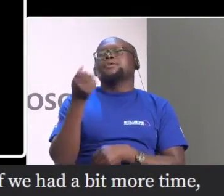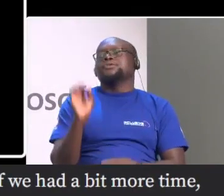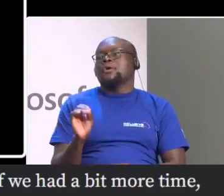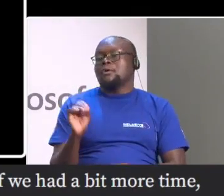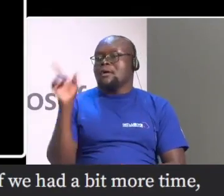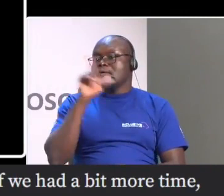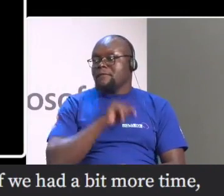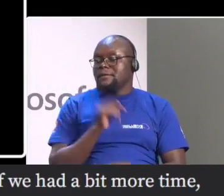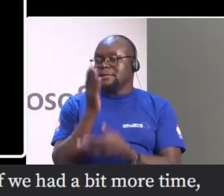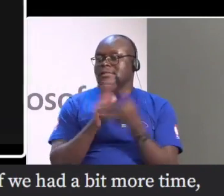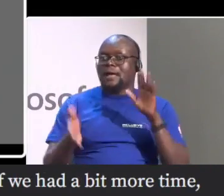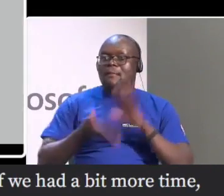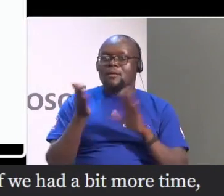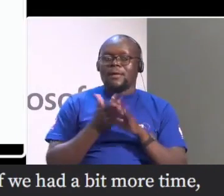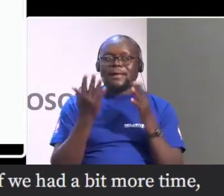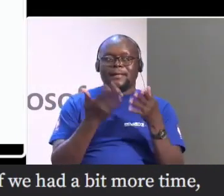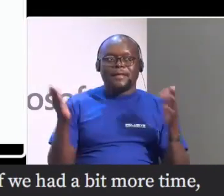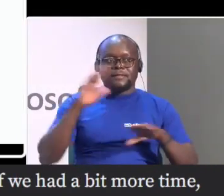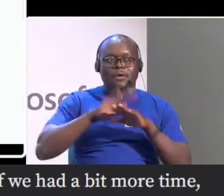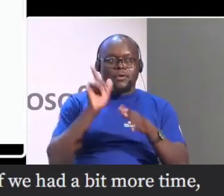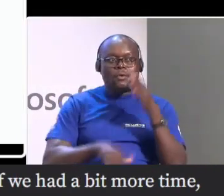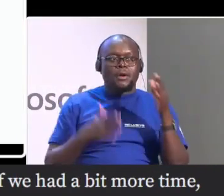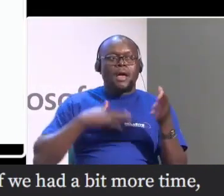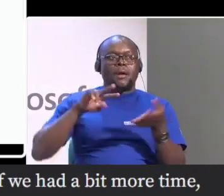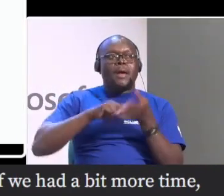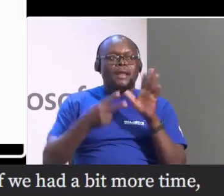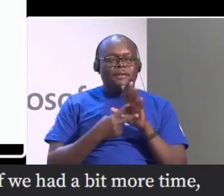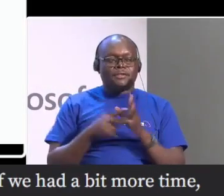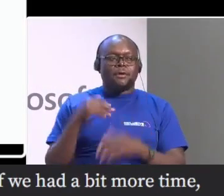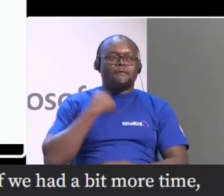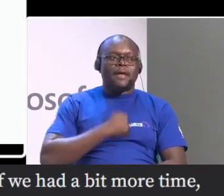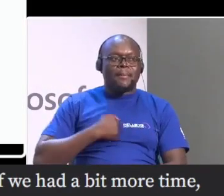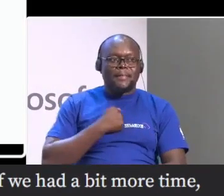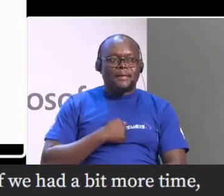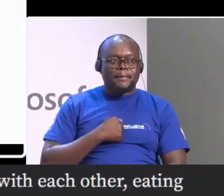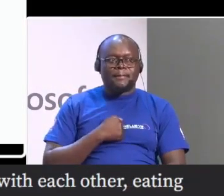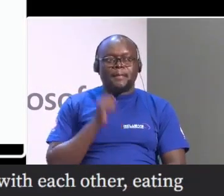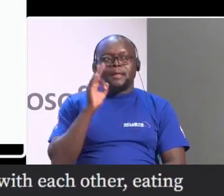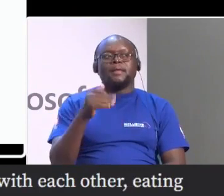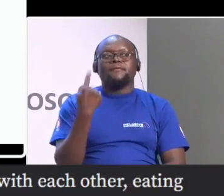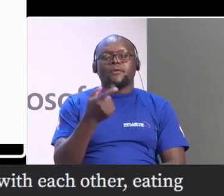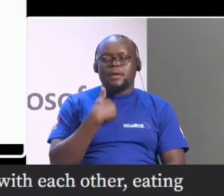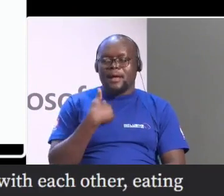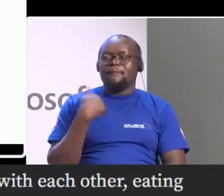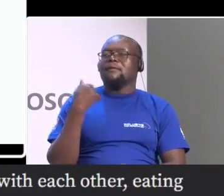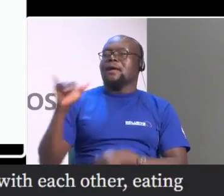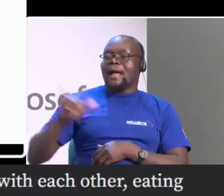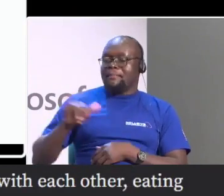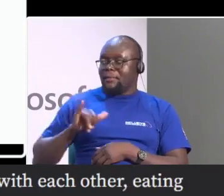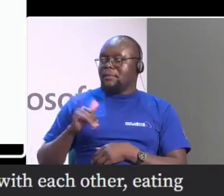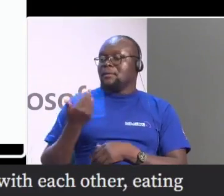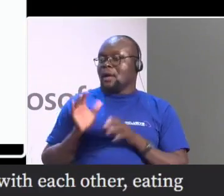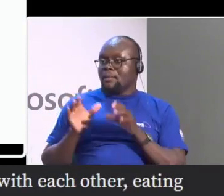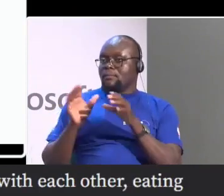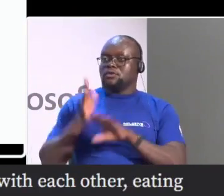to finish off, some very quick things on our definition of empathy. If you only have empathy, you could be a